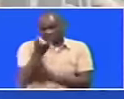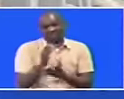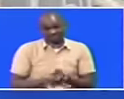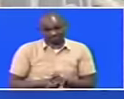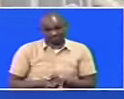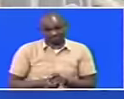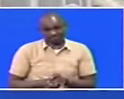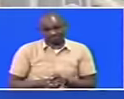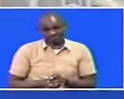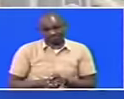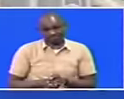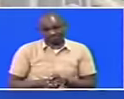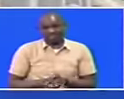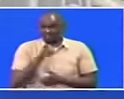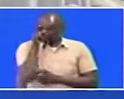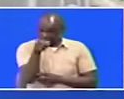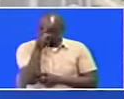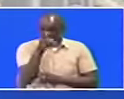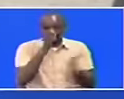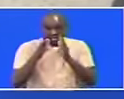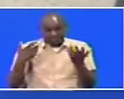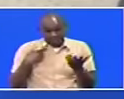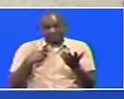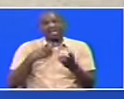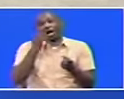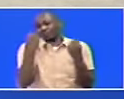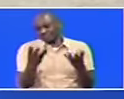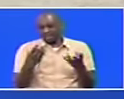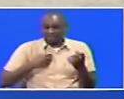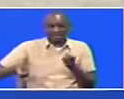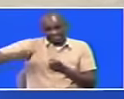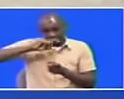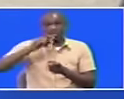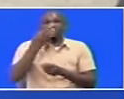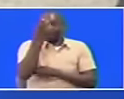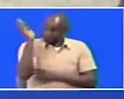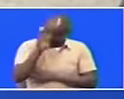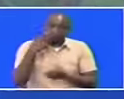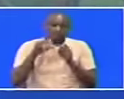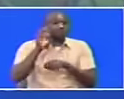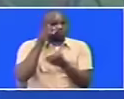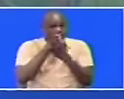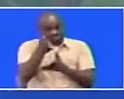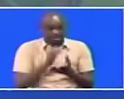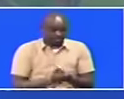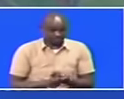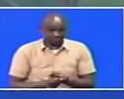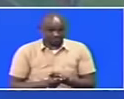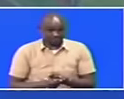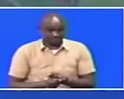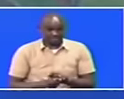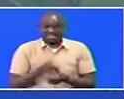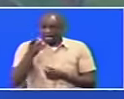pass. That plan would have cost the government an additional 3 billion shillings.